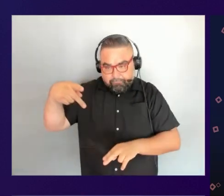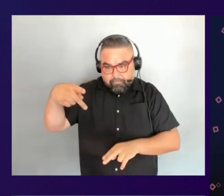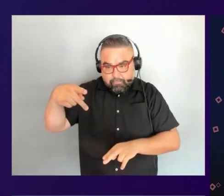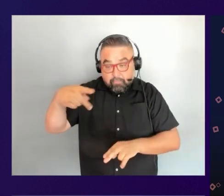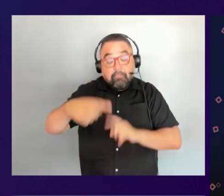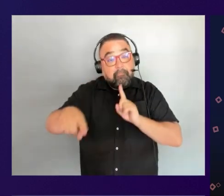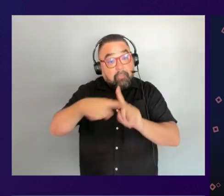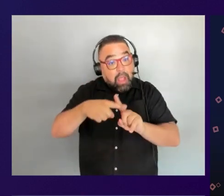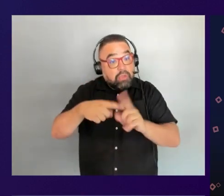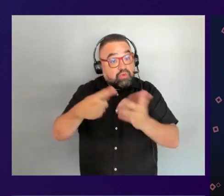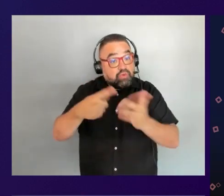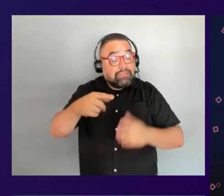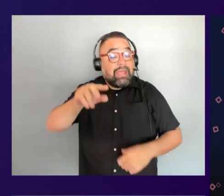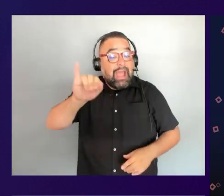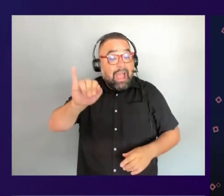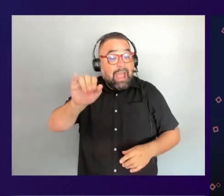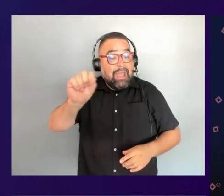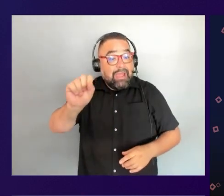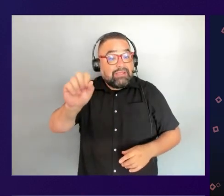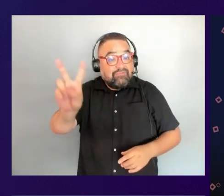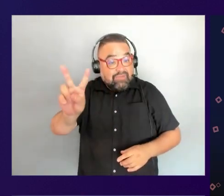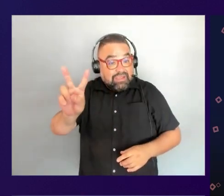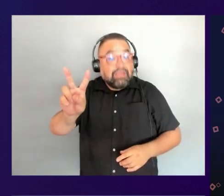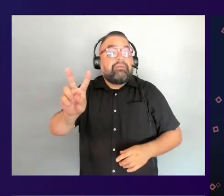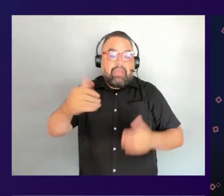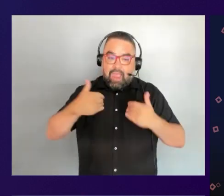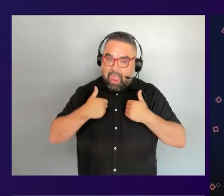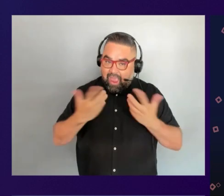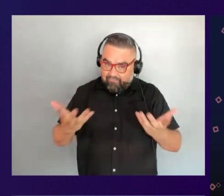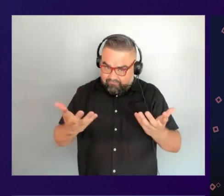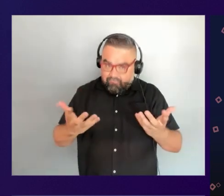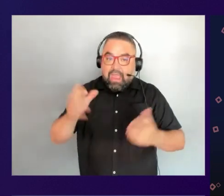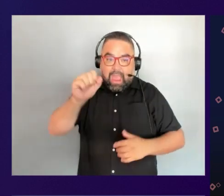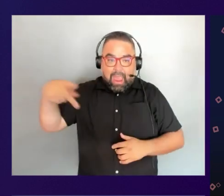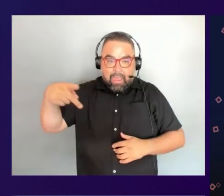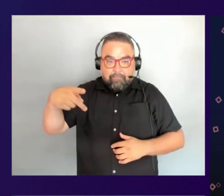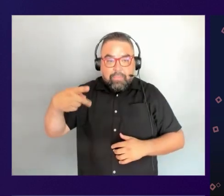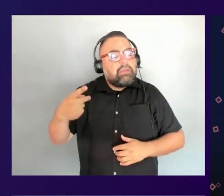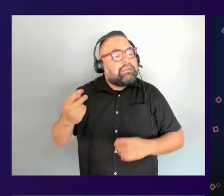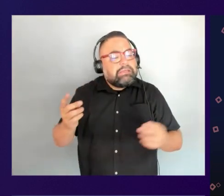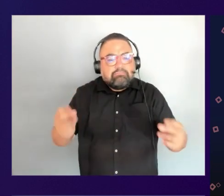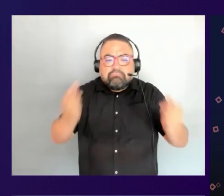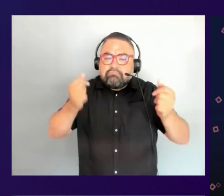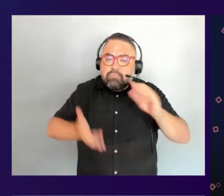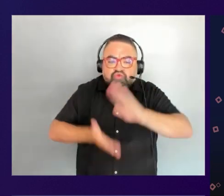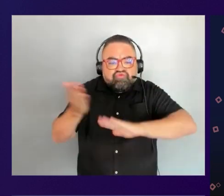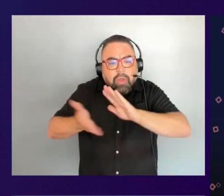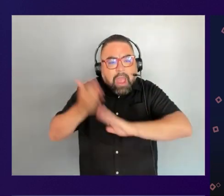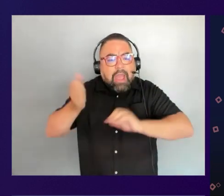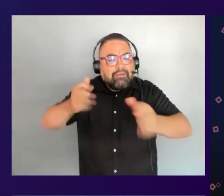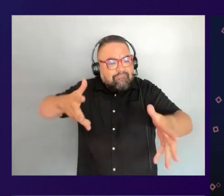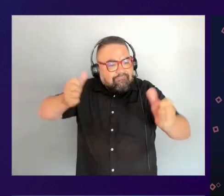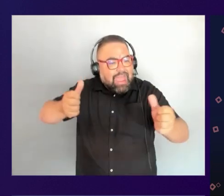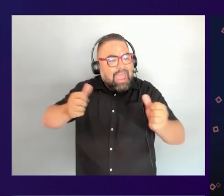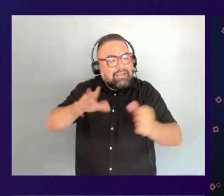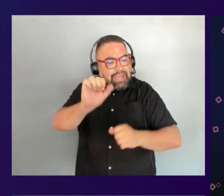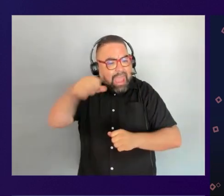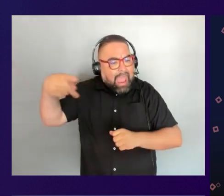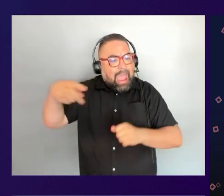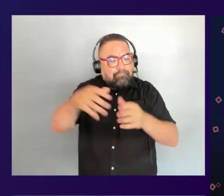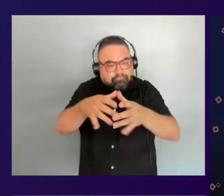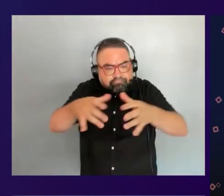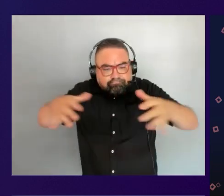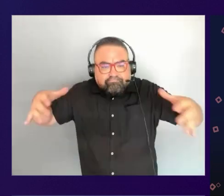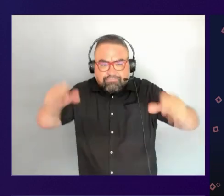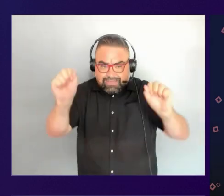ISVs seeking to deploy a SaaS application, the ability to rapidly build, run, and scale their applications to meet their customer